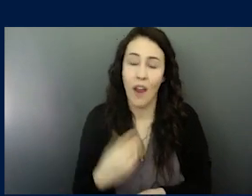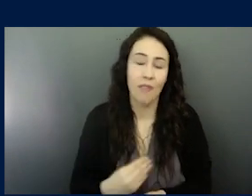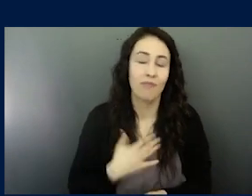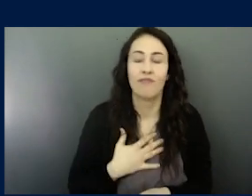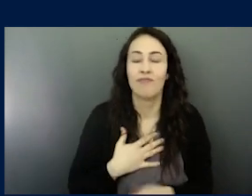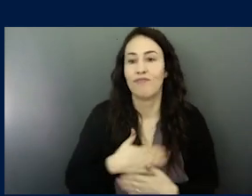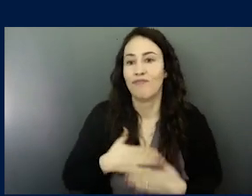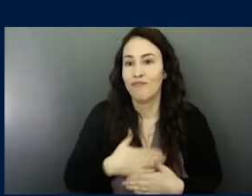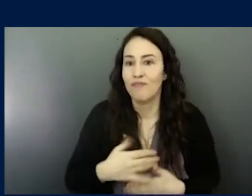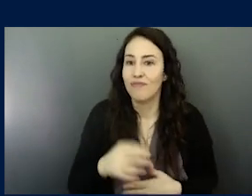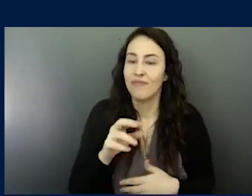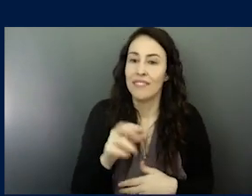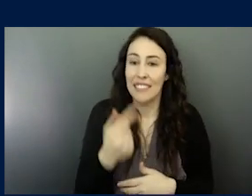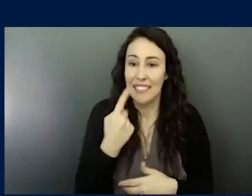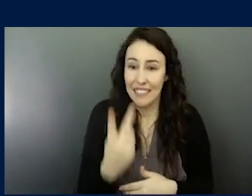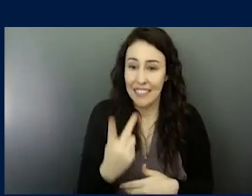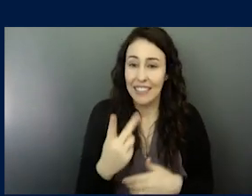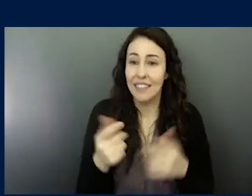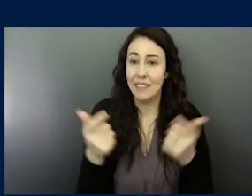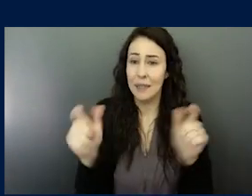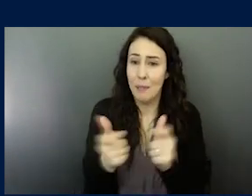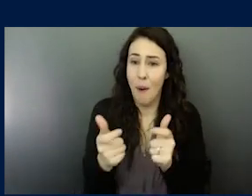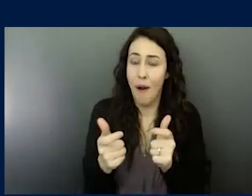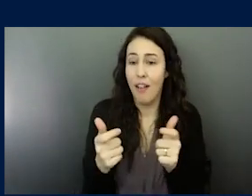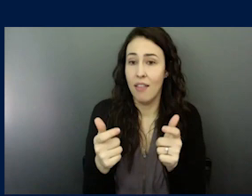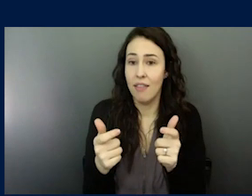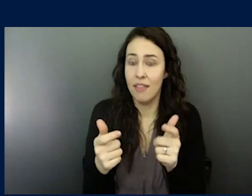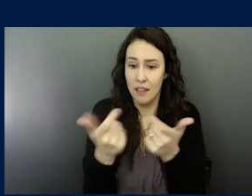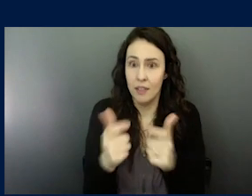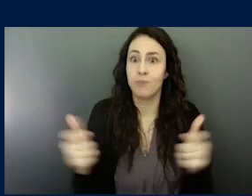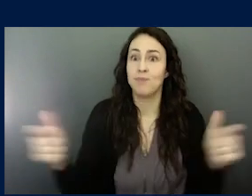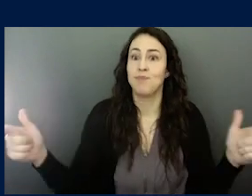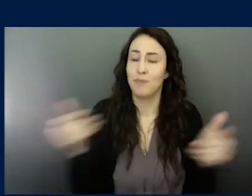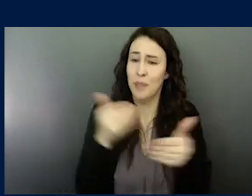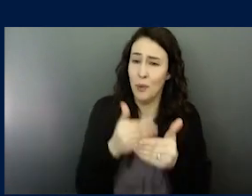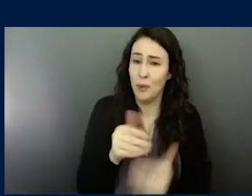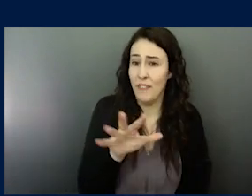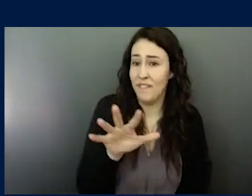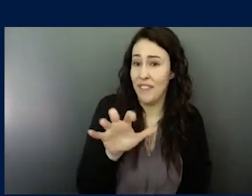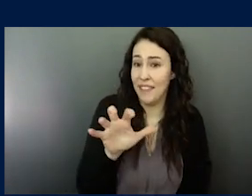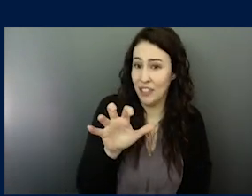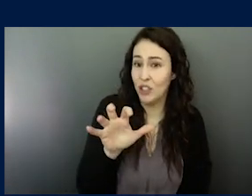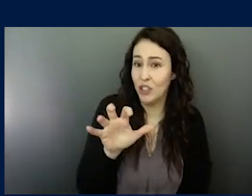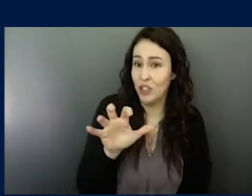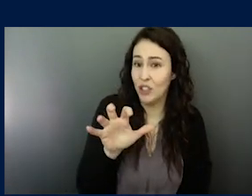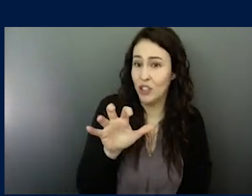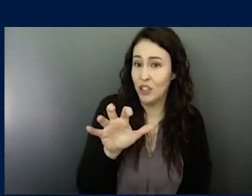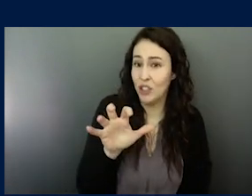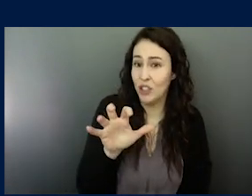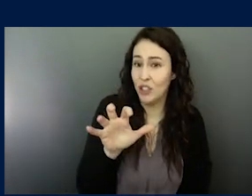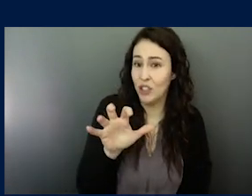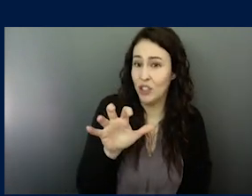has grown into the attendees that are close to 500 enrolled for this SLO symposium.